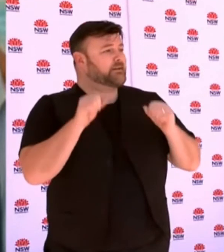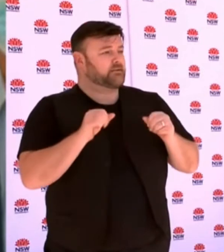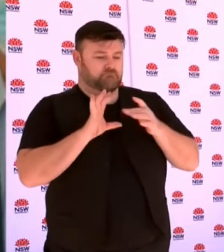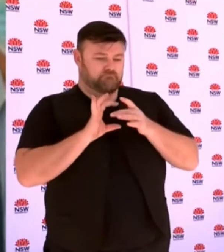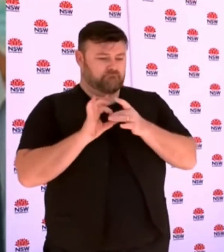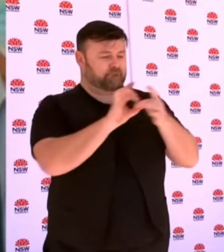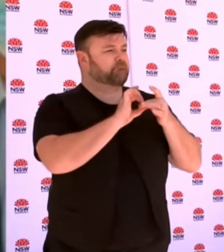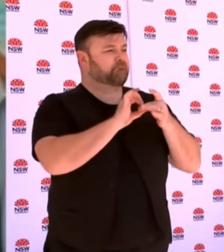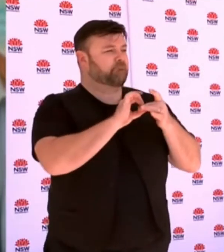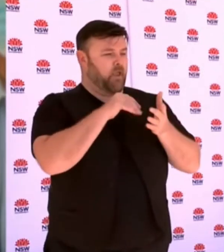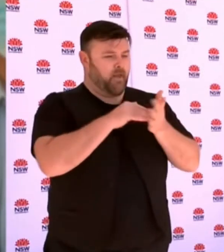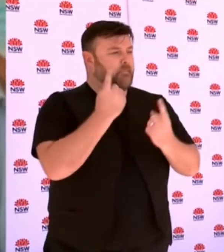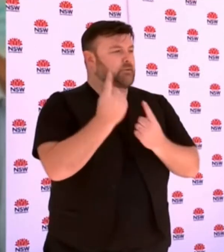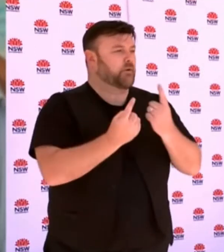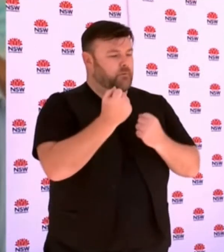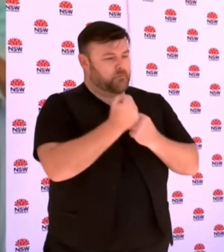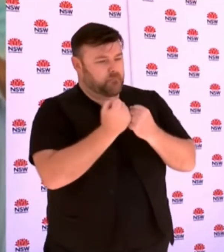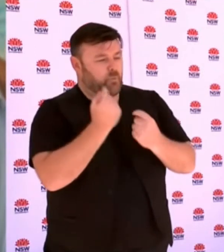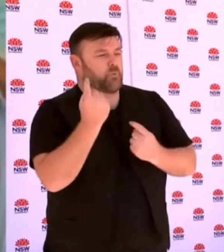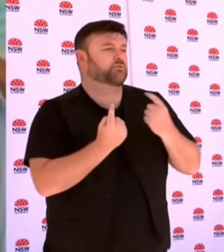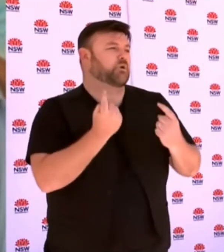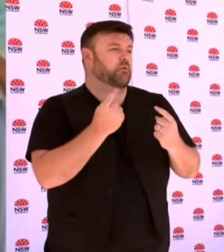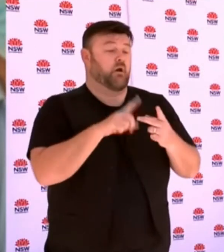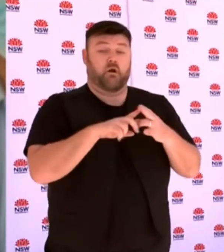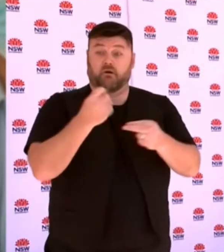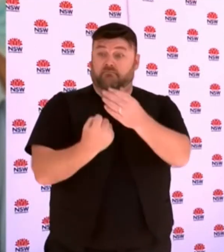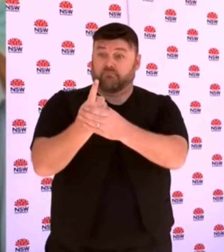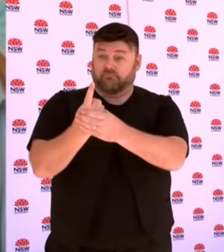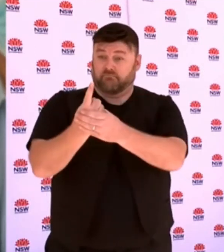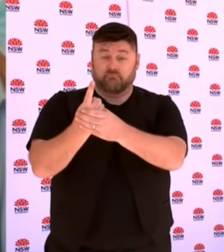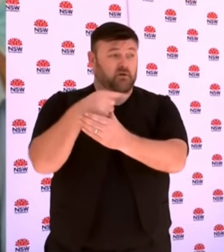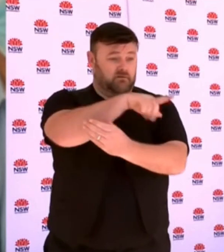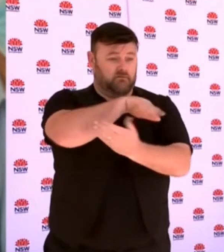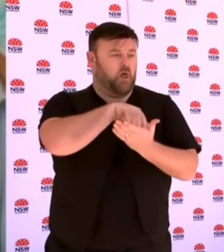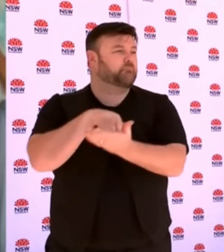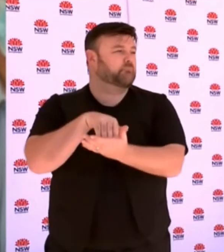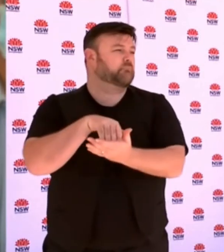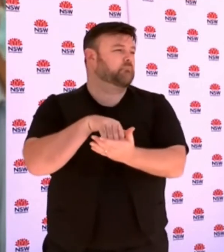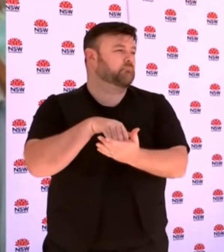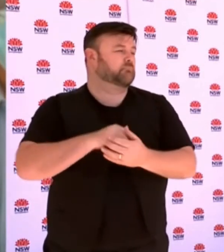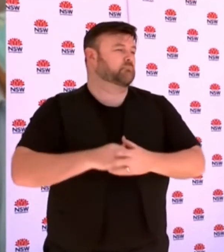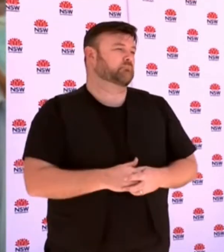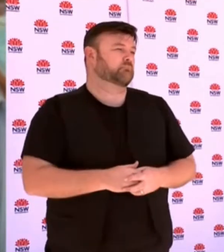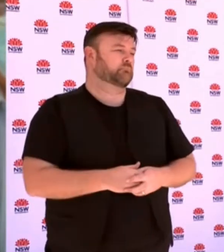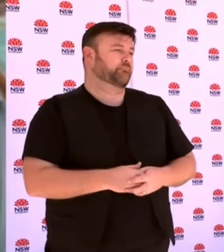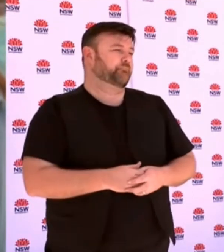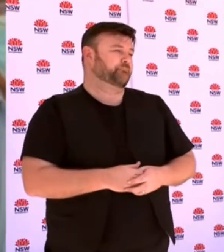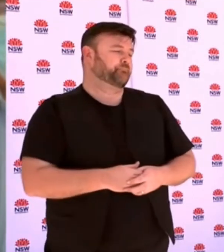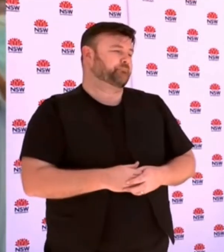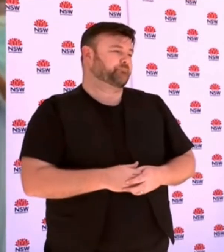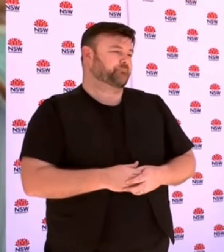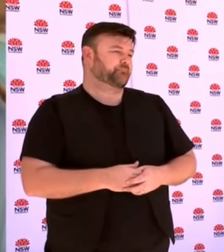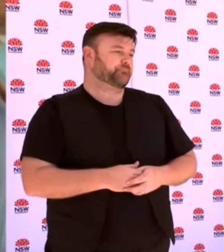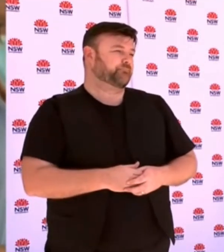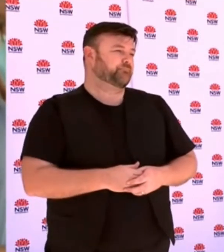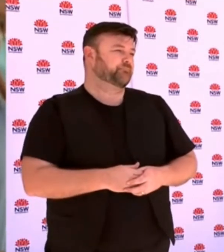where we can work as a network and support if there are any gaps or areas